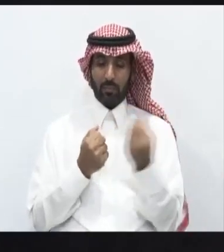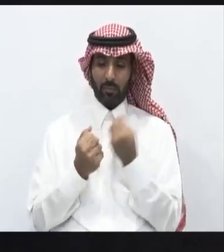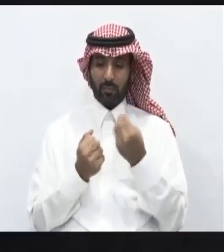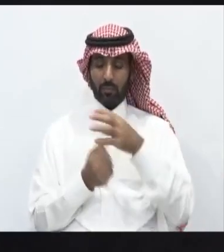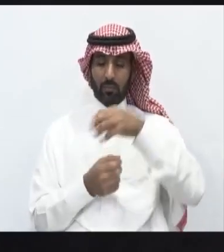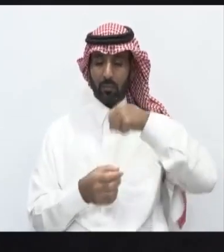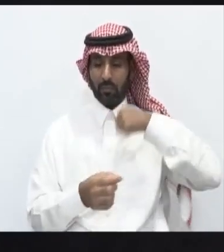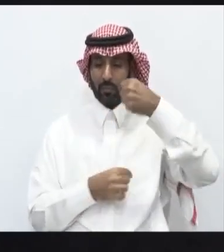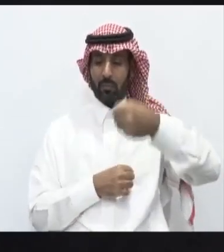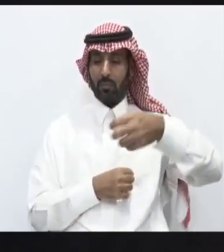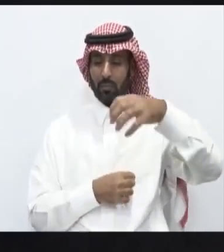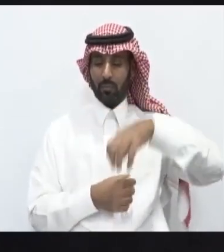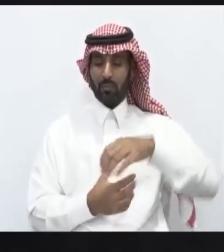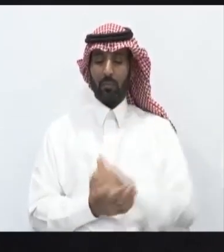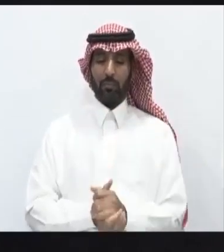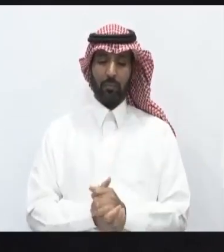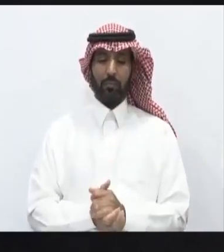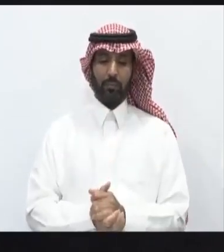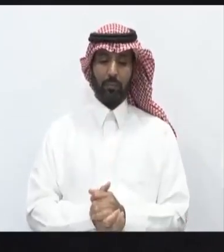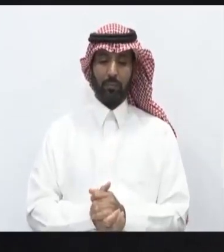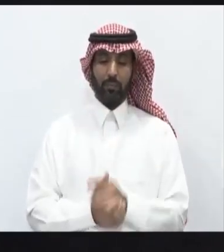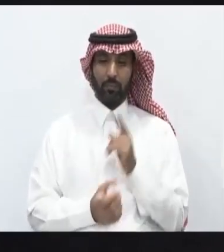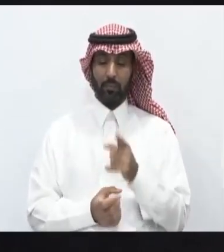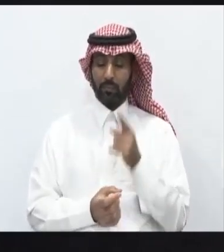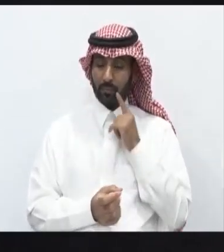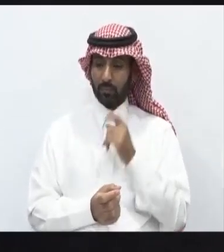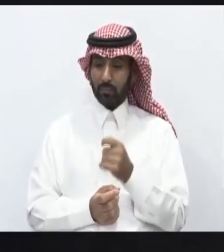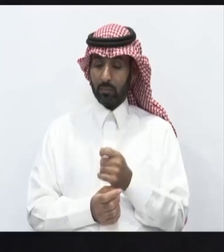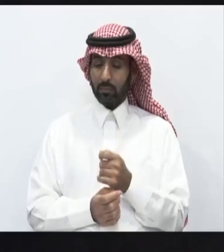you while backpacking. Of course, he said to leave